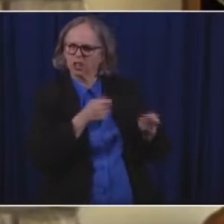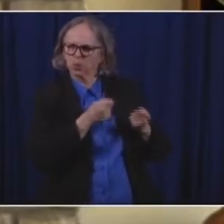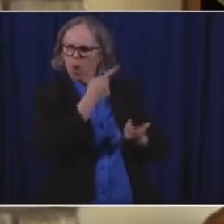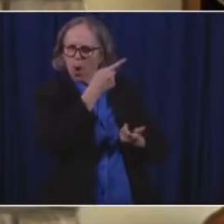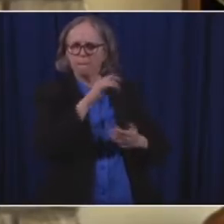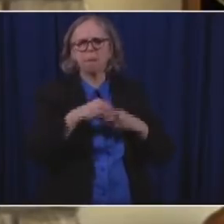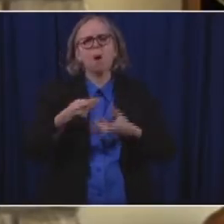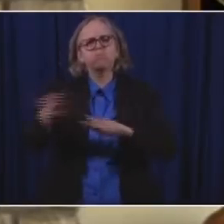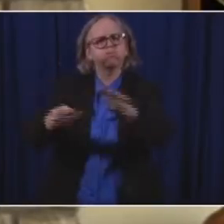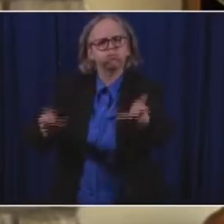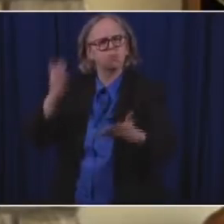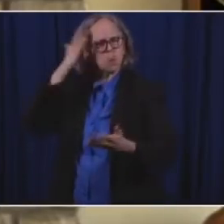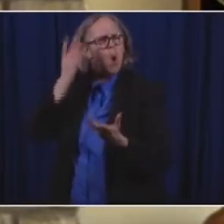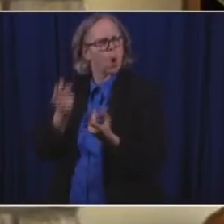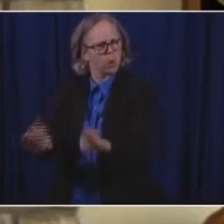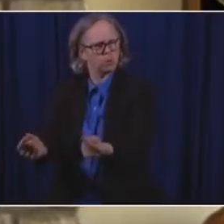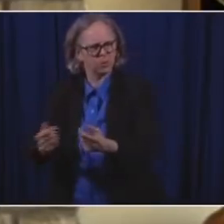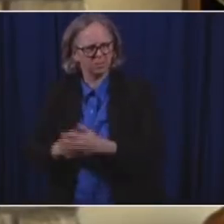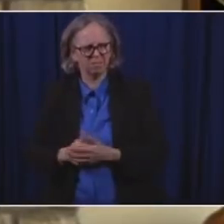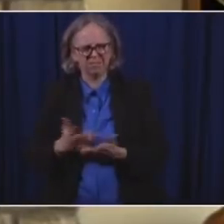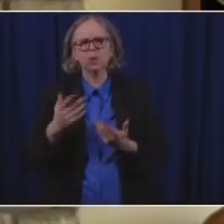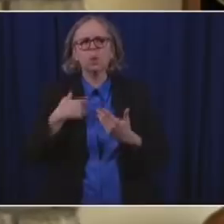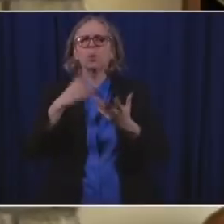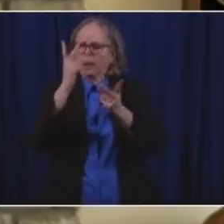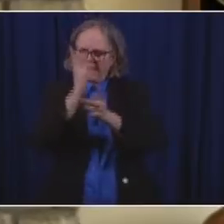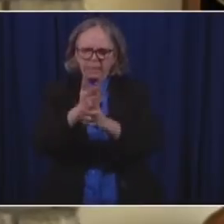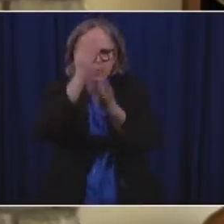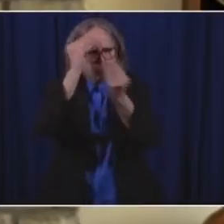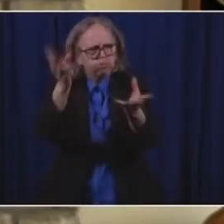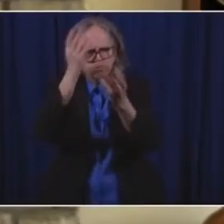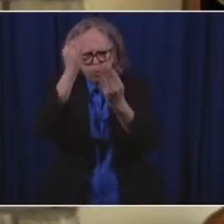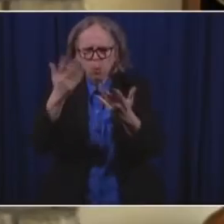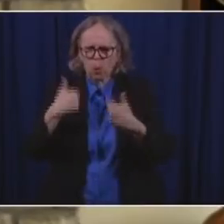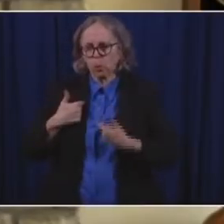we know, when we know it, about when this vaccine is coming in.